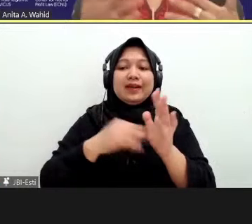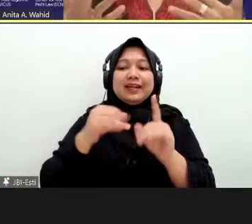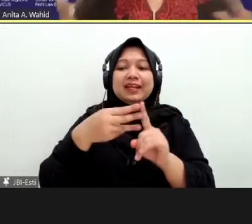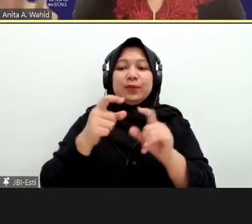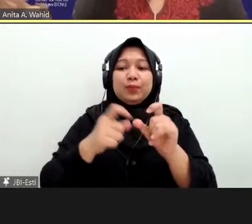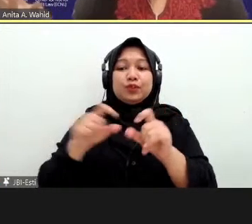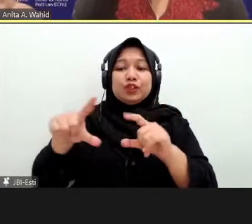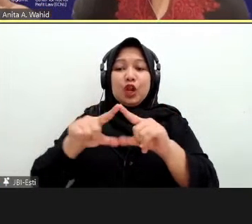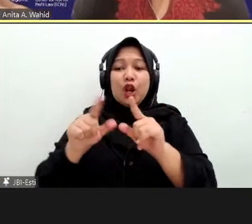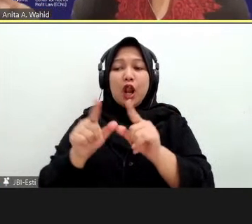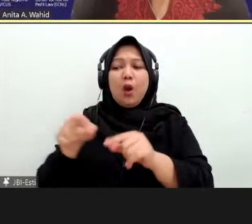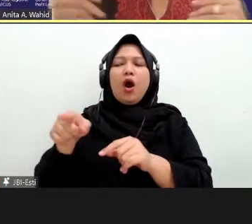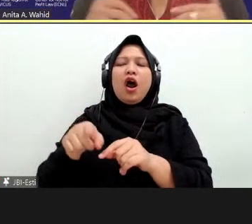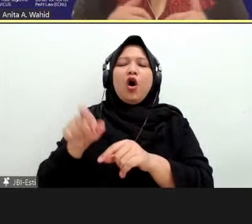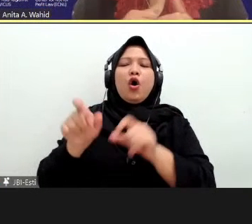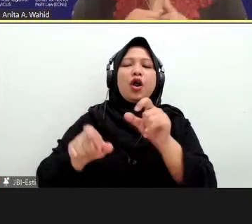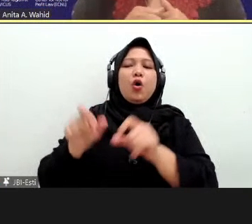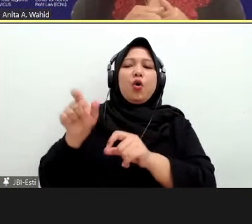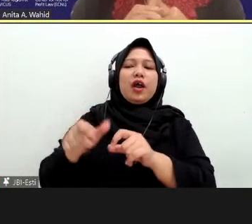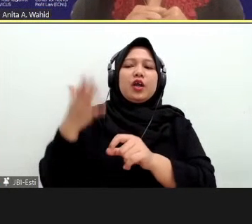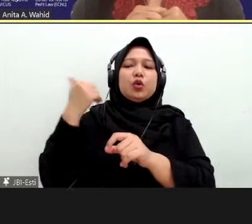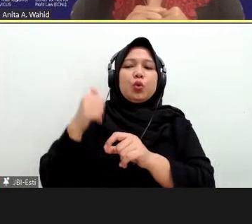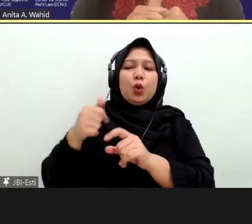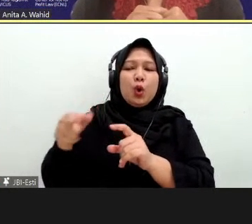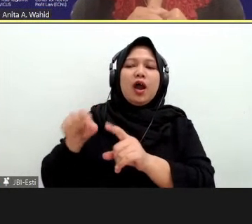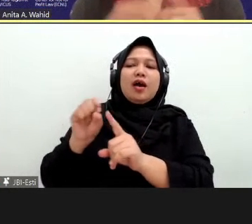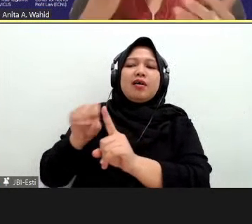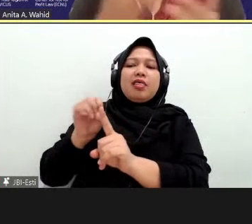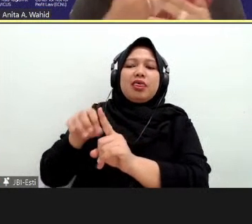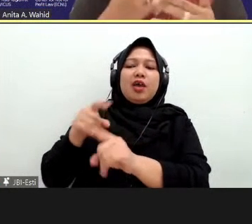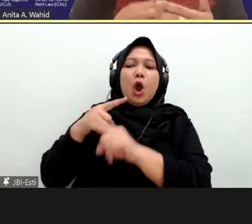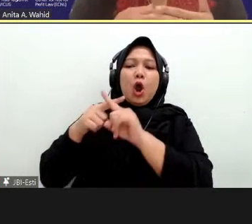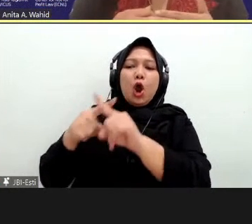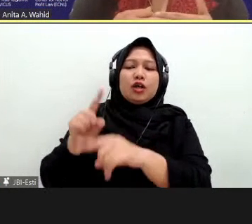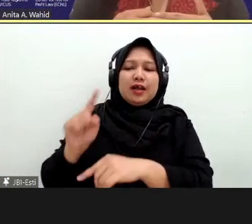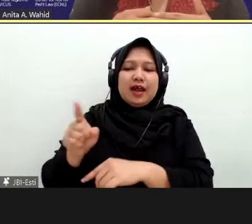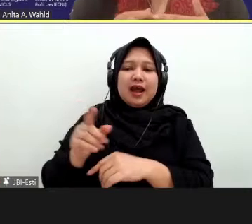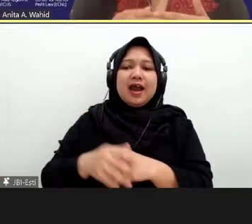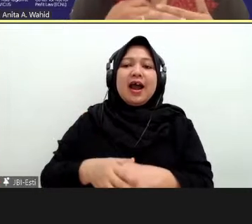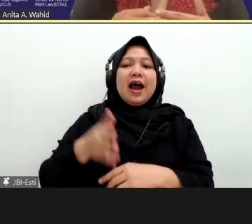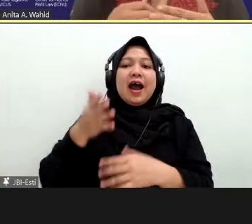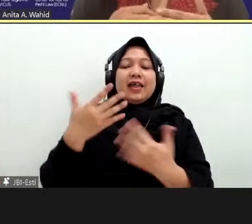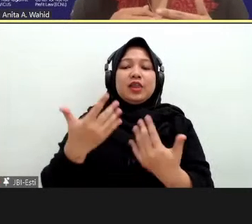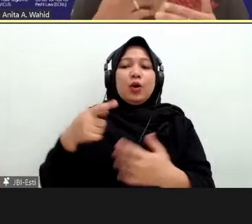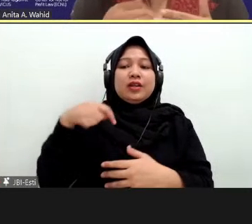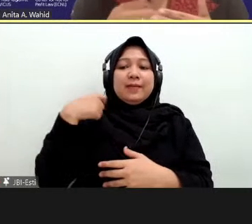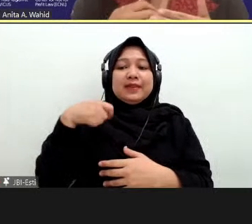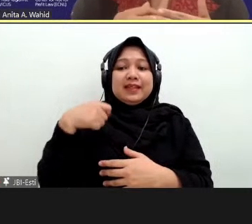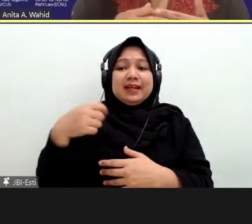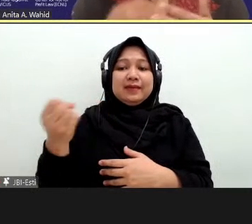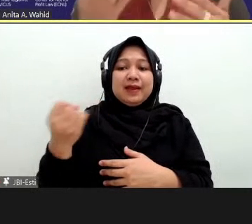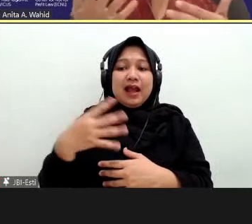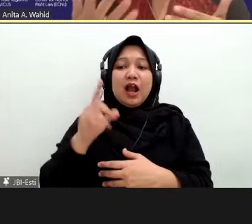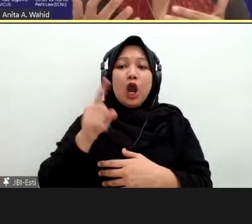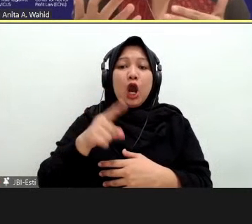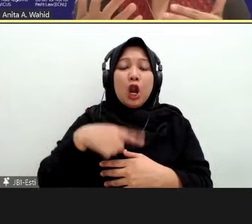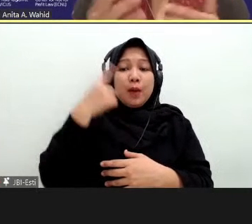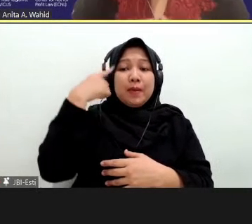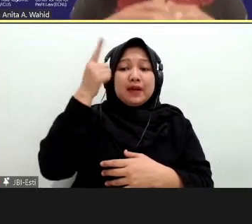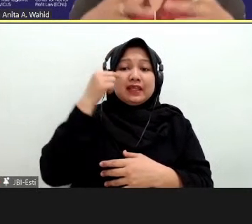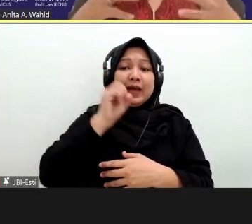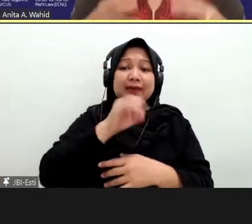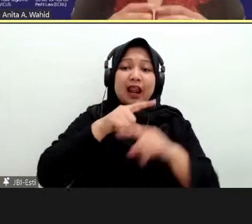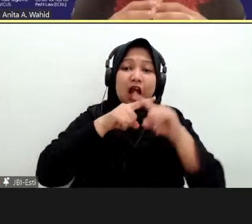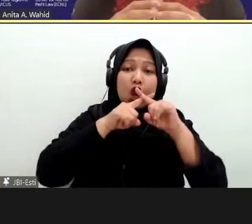hoaxes. They label it directly. One of the minister in Indonesia, if the government says hoaxes, this is